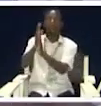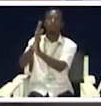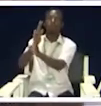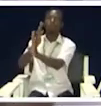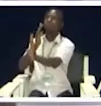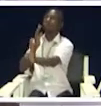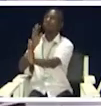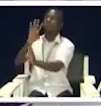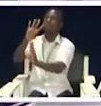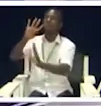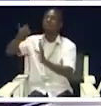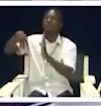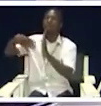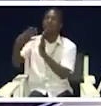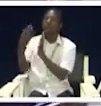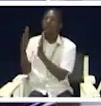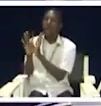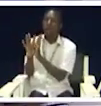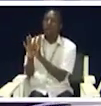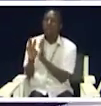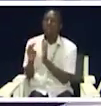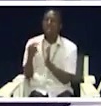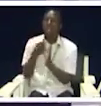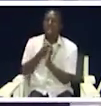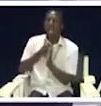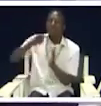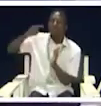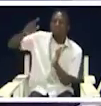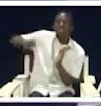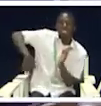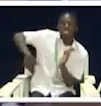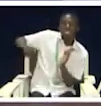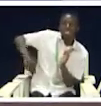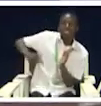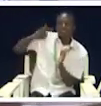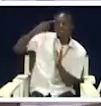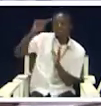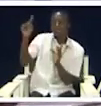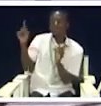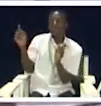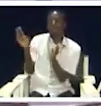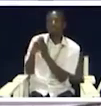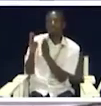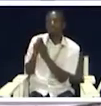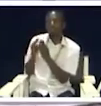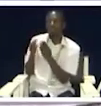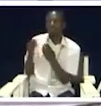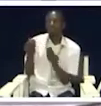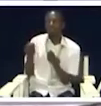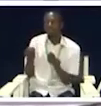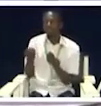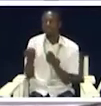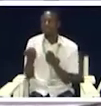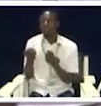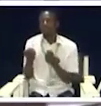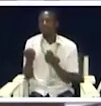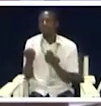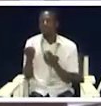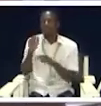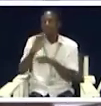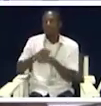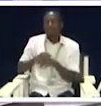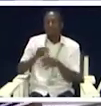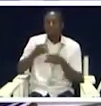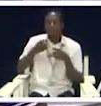So I was late for the meeting. Already I was tired, and I managed to attend the meeting. I decided to stay back for service. On my way